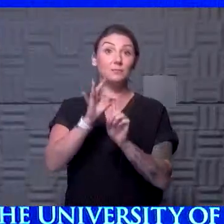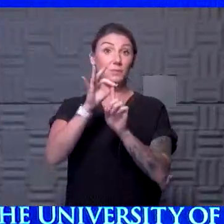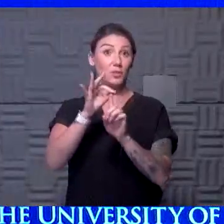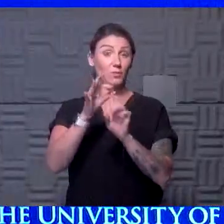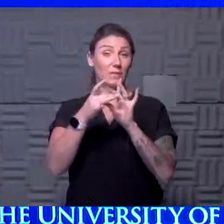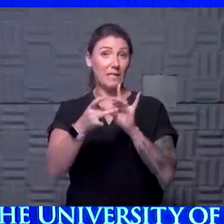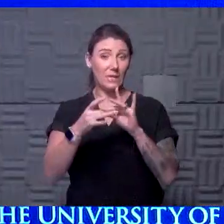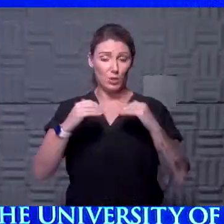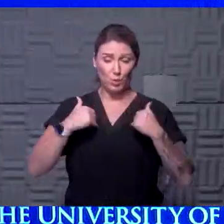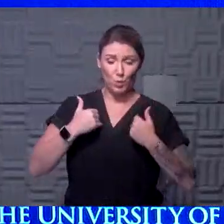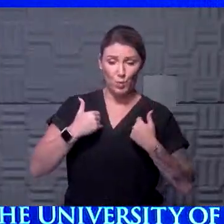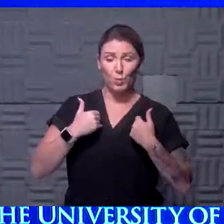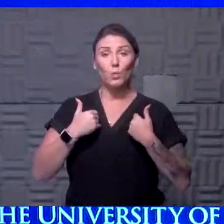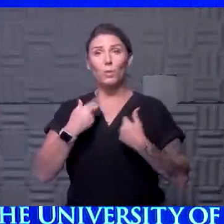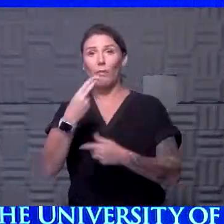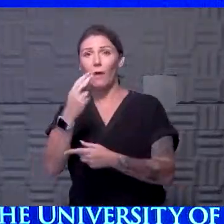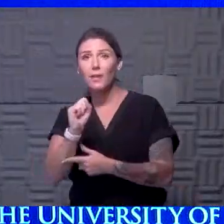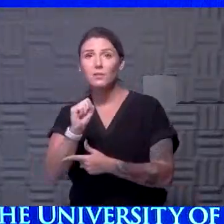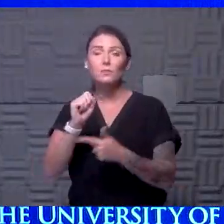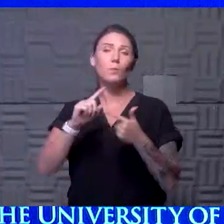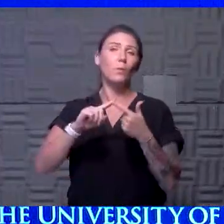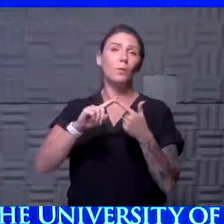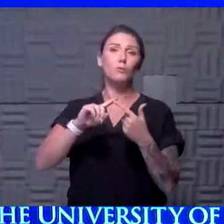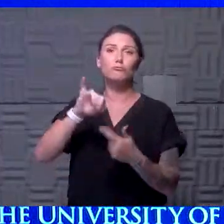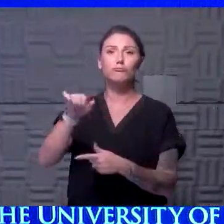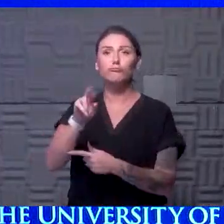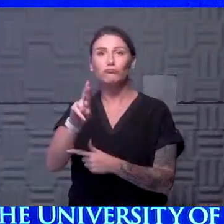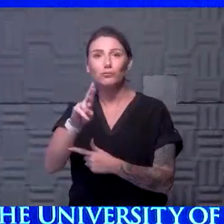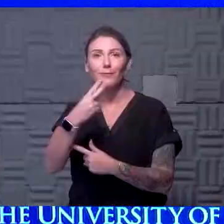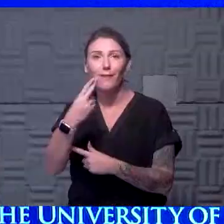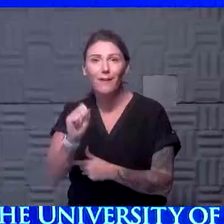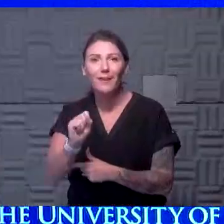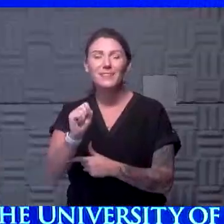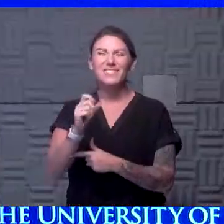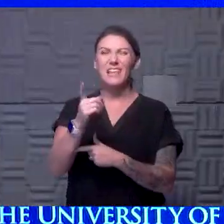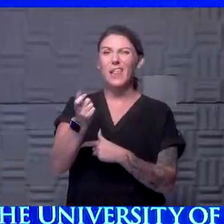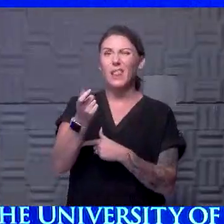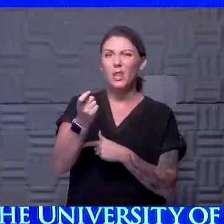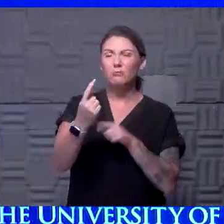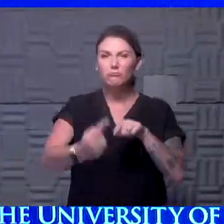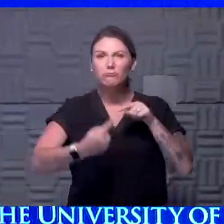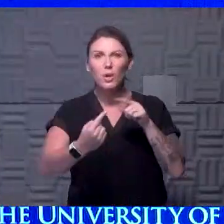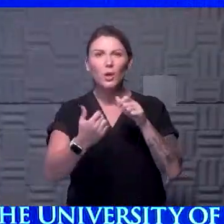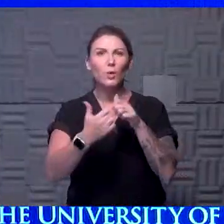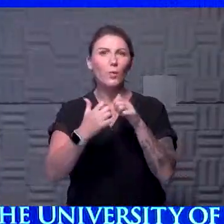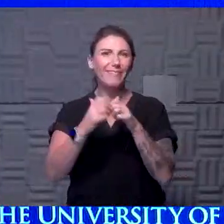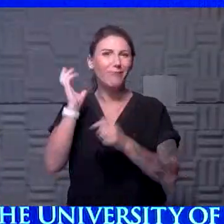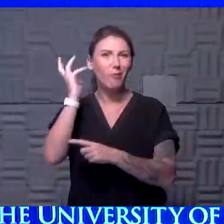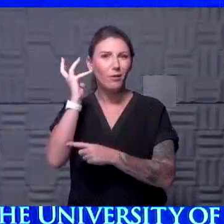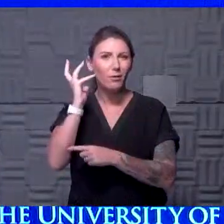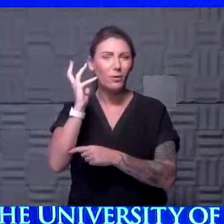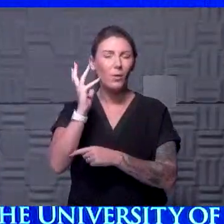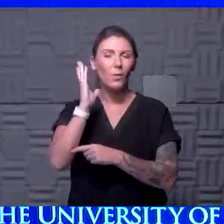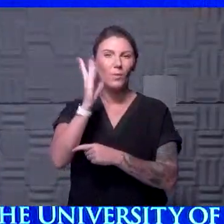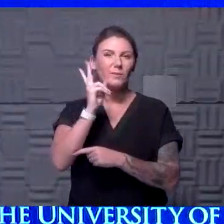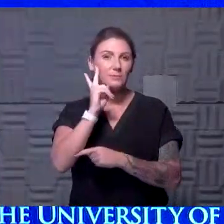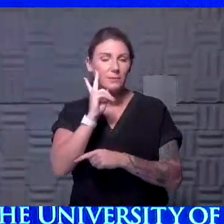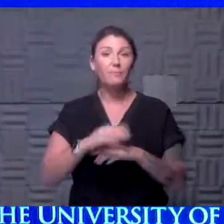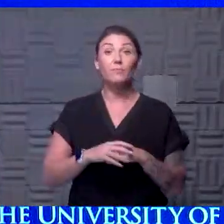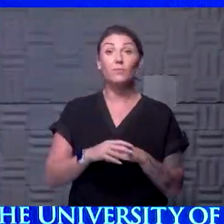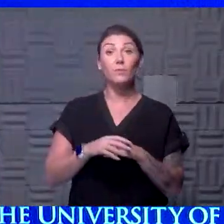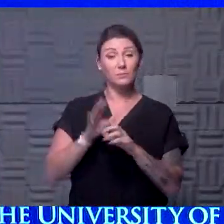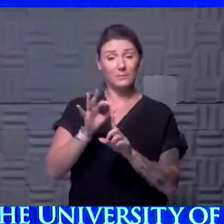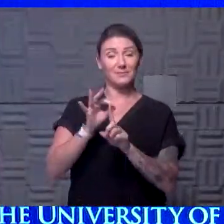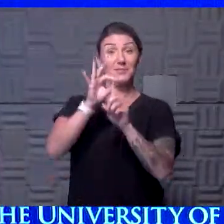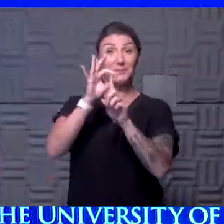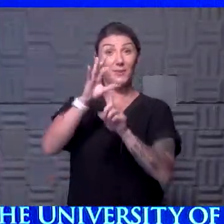mean high schools and junior high, et cetera. Have a little bit of audio trouble. We'll check and see if we can pull him in. We have a really special